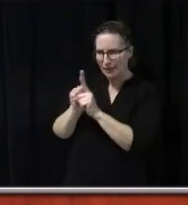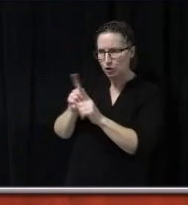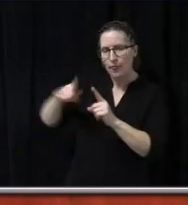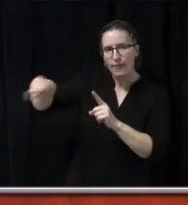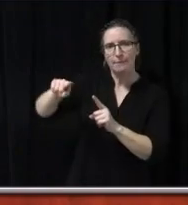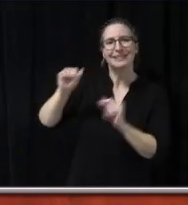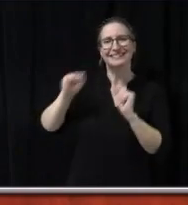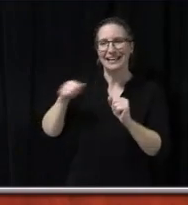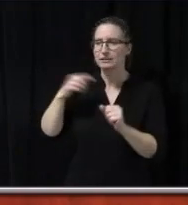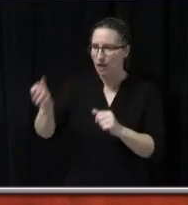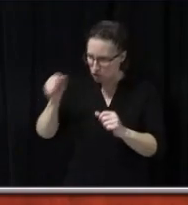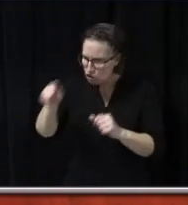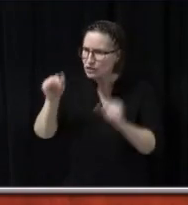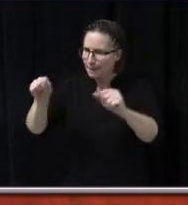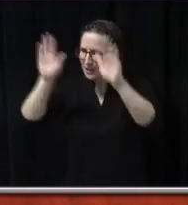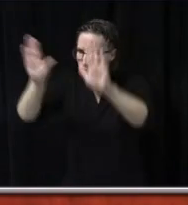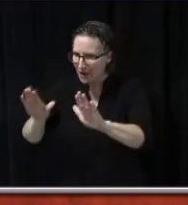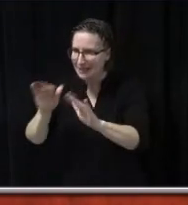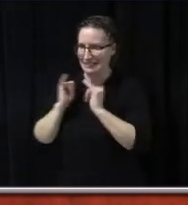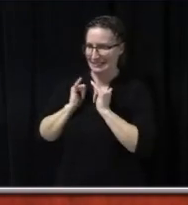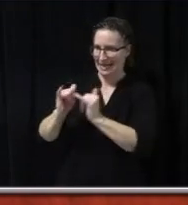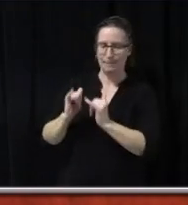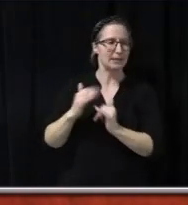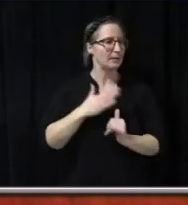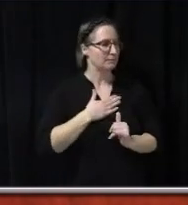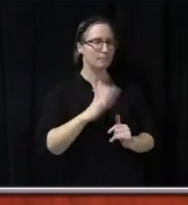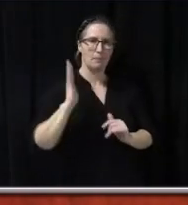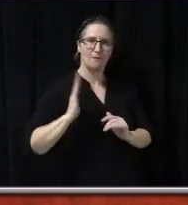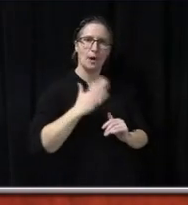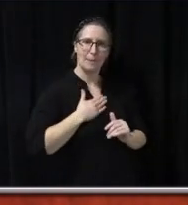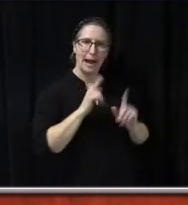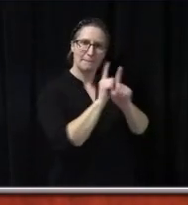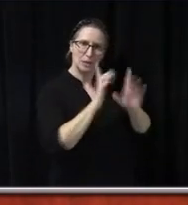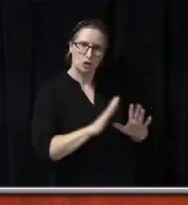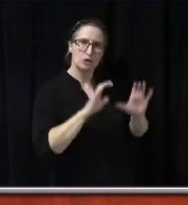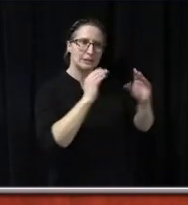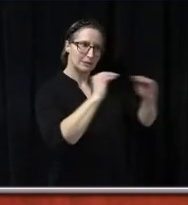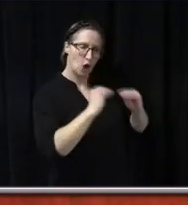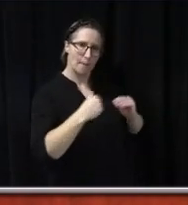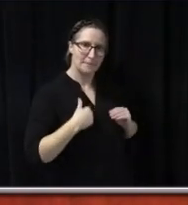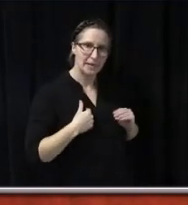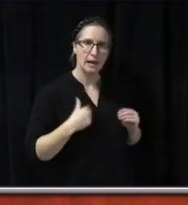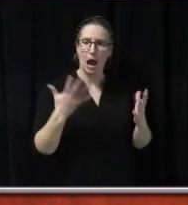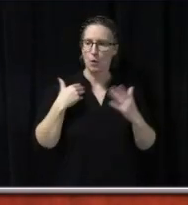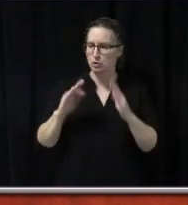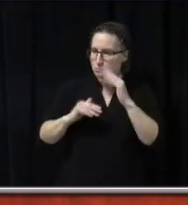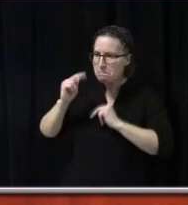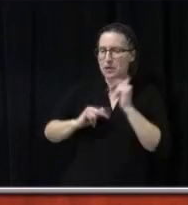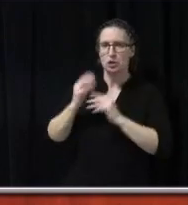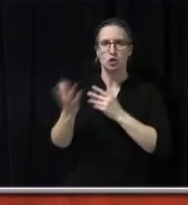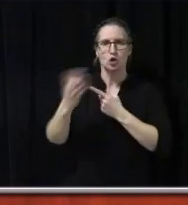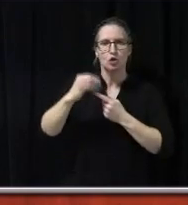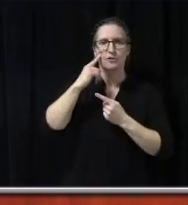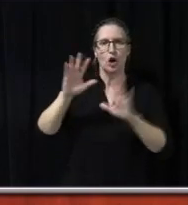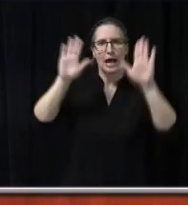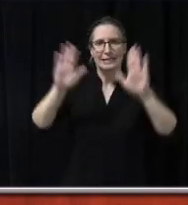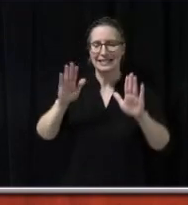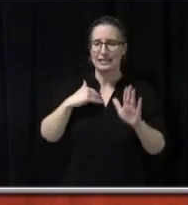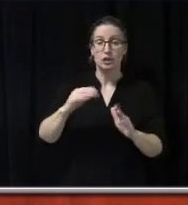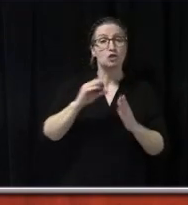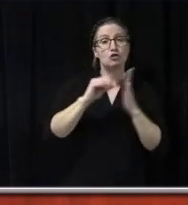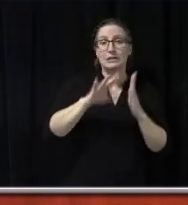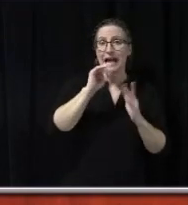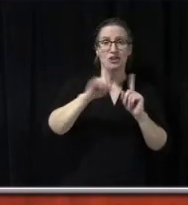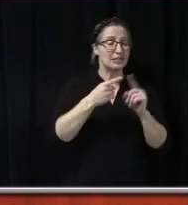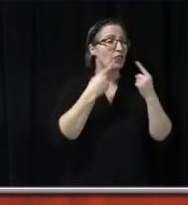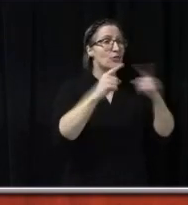that they are capable of greatness, just as my mentors have done for me. I want to build a culture of excellence where students thrive, not just